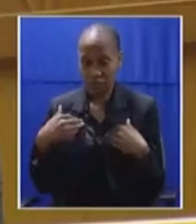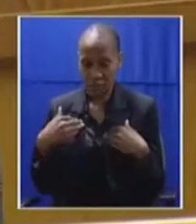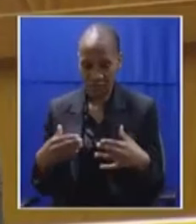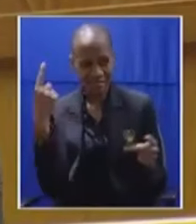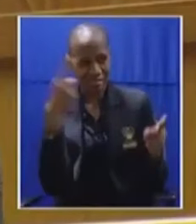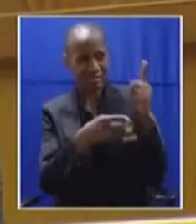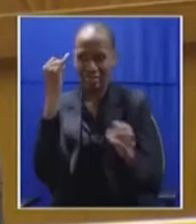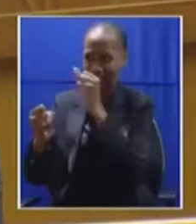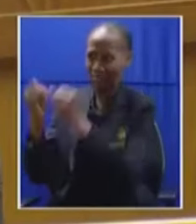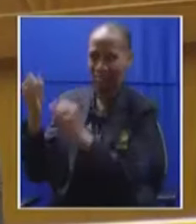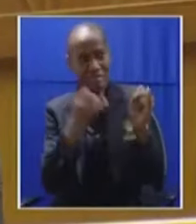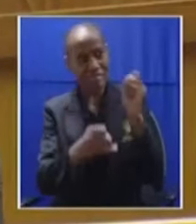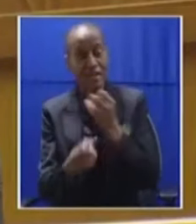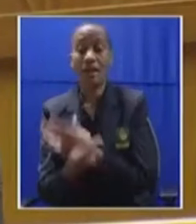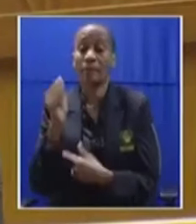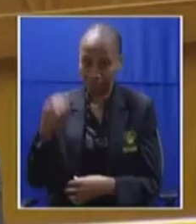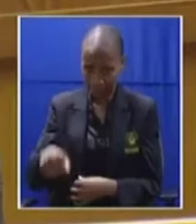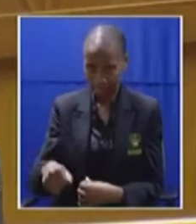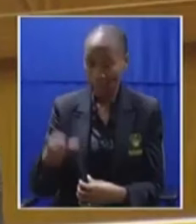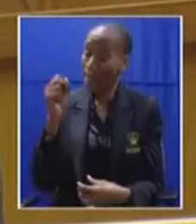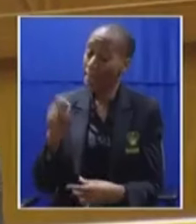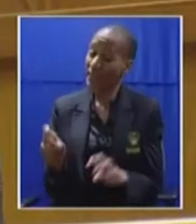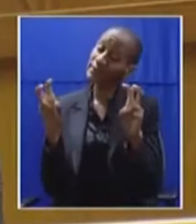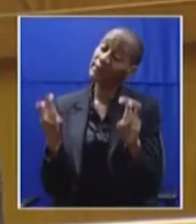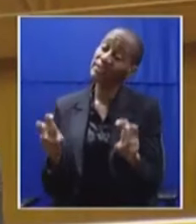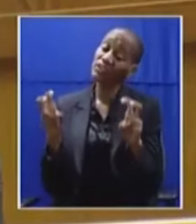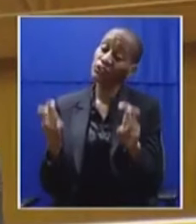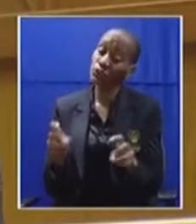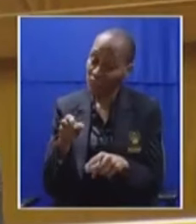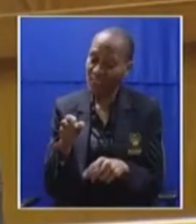each other. Because the issue also is